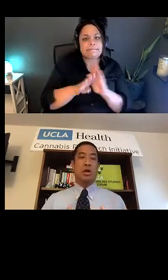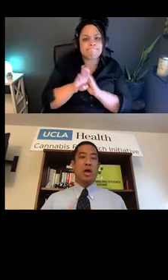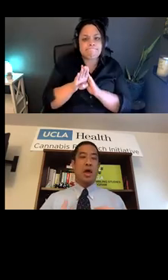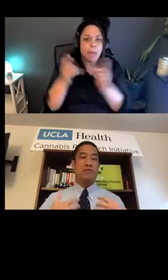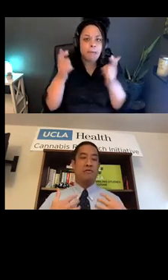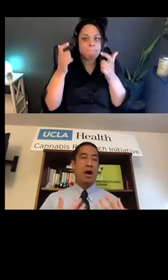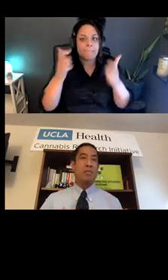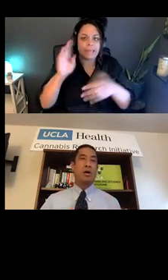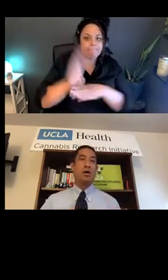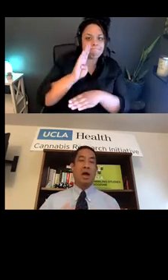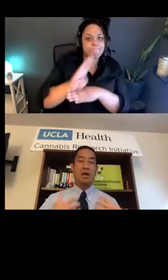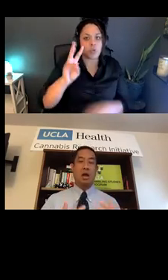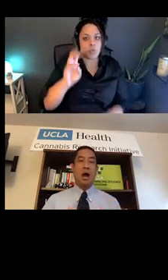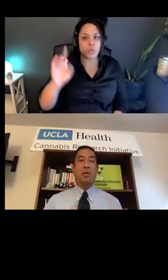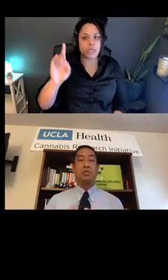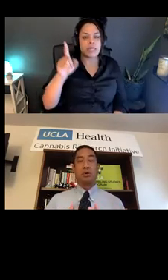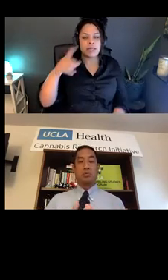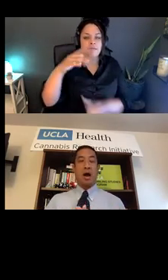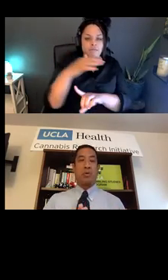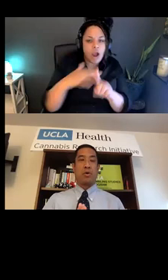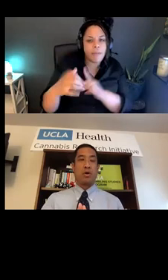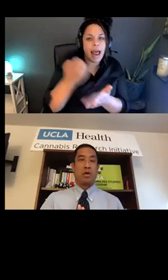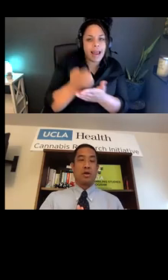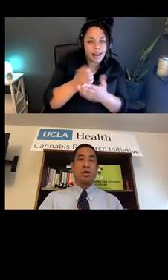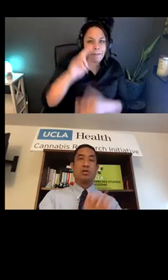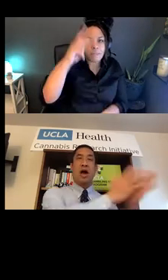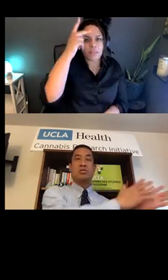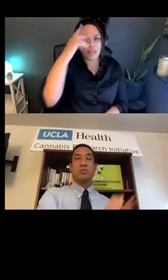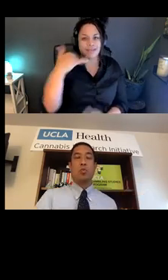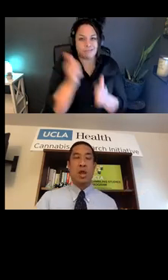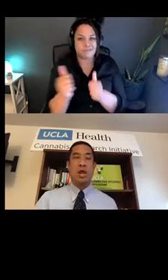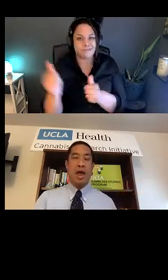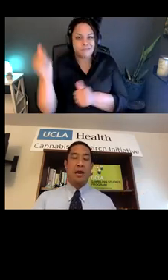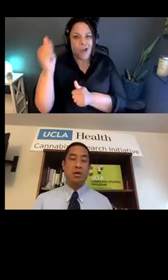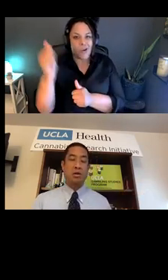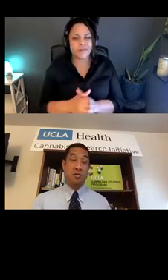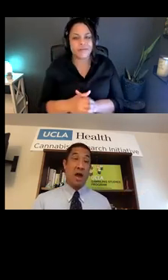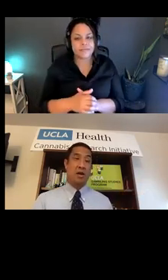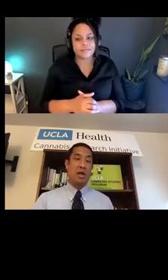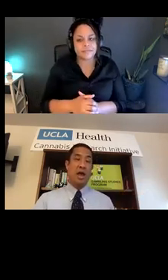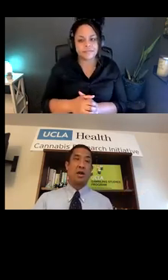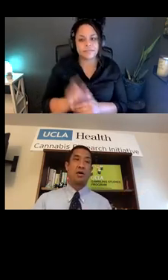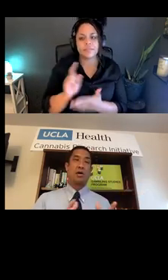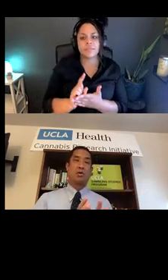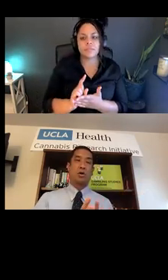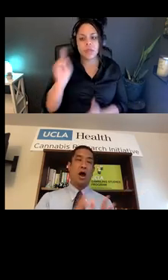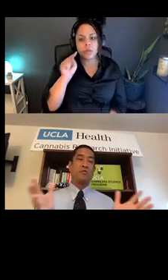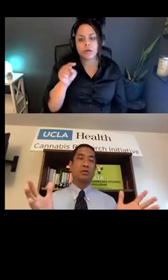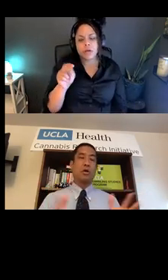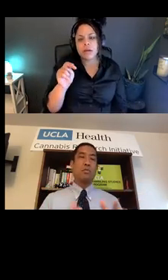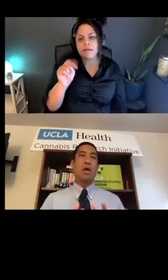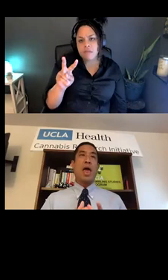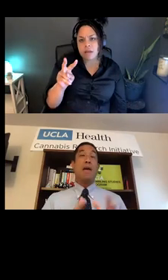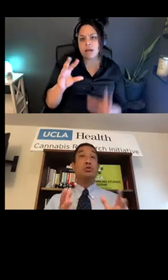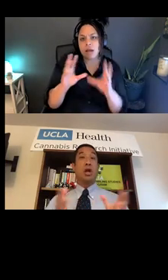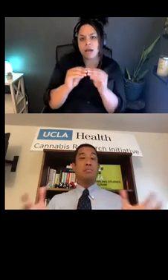an environmental, economic, political power. Just last week at Nevada, they had a conference